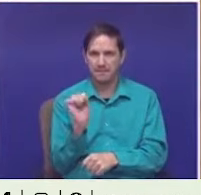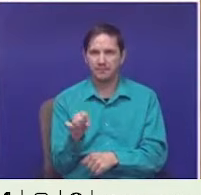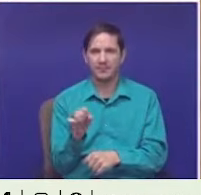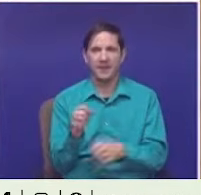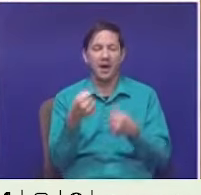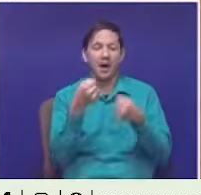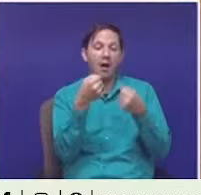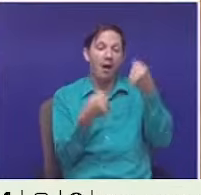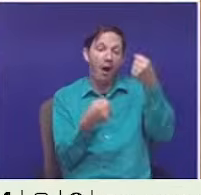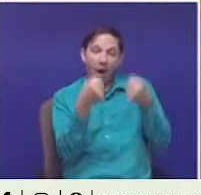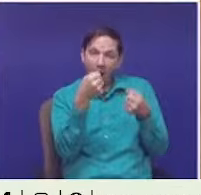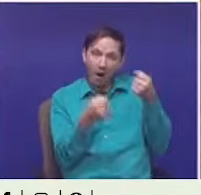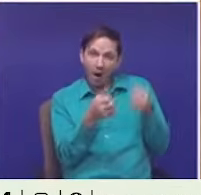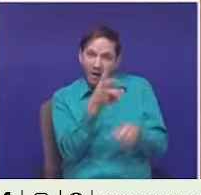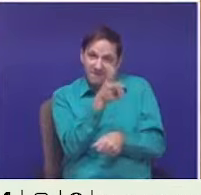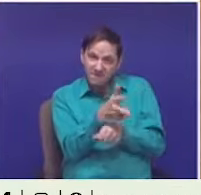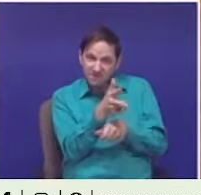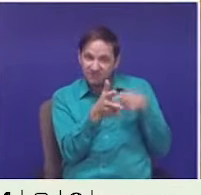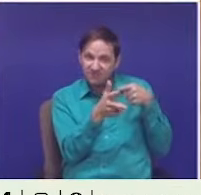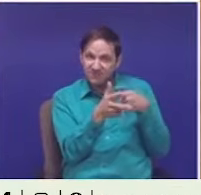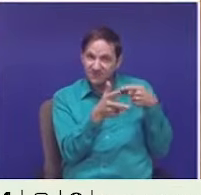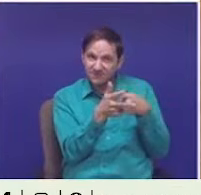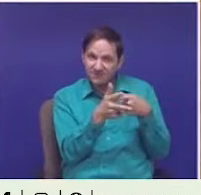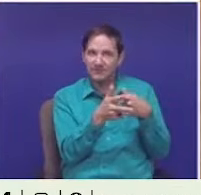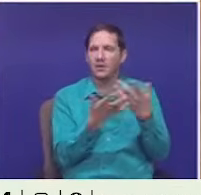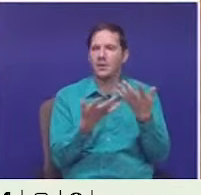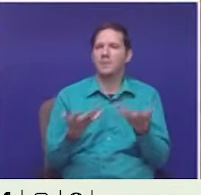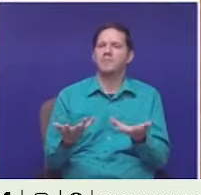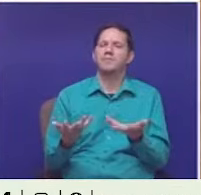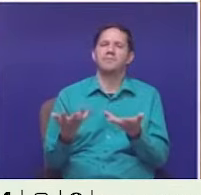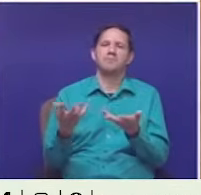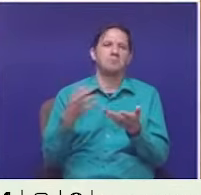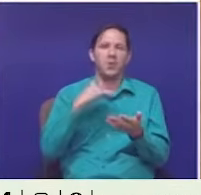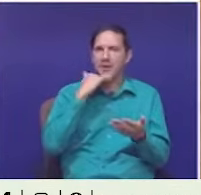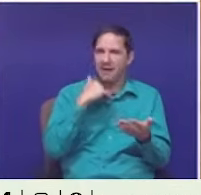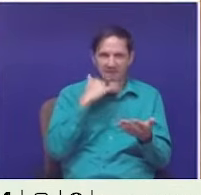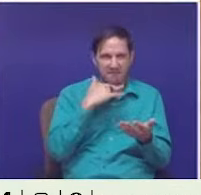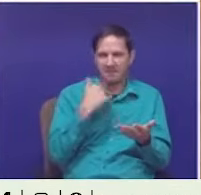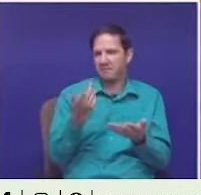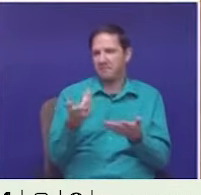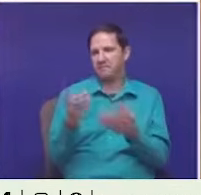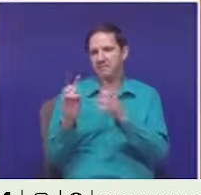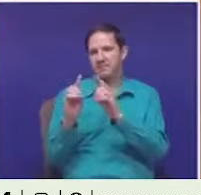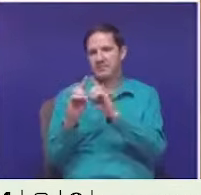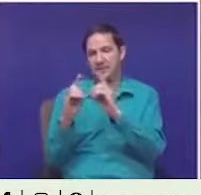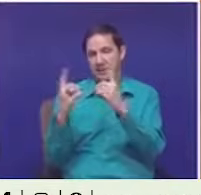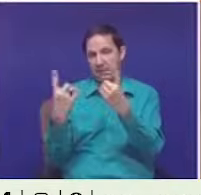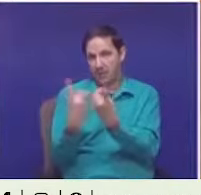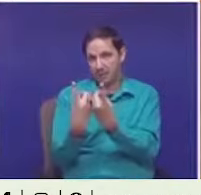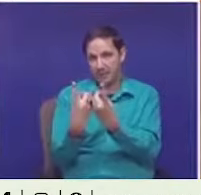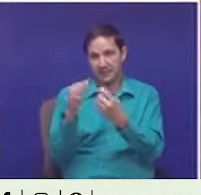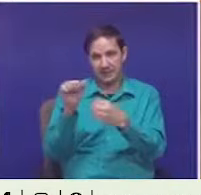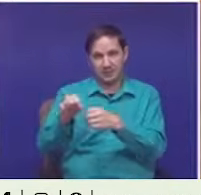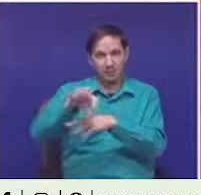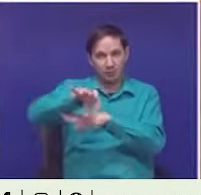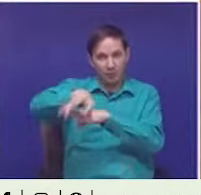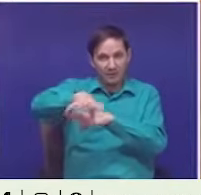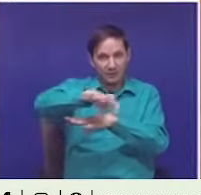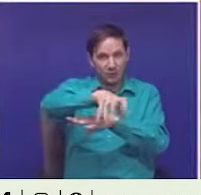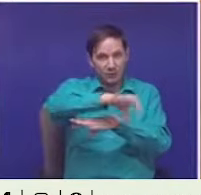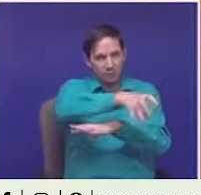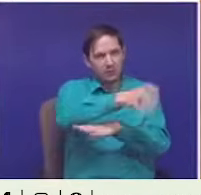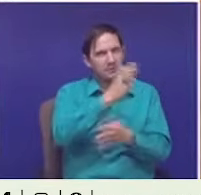vehicles themselves, do the provincial department ensures that where